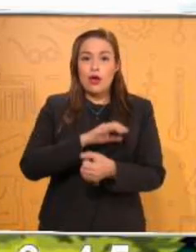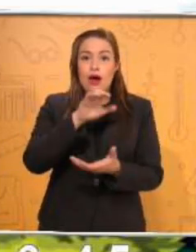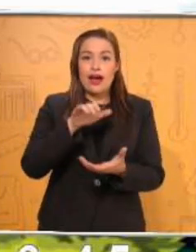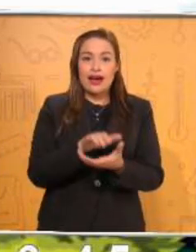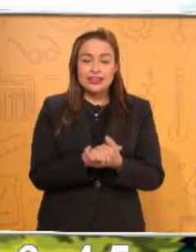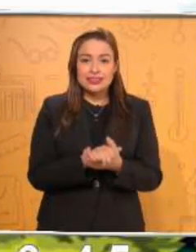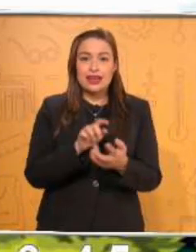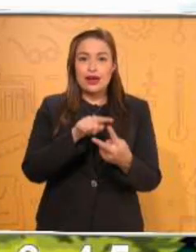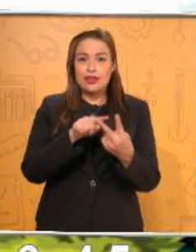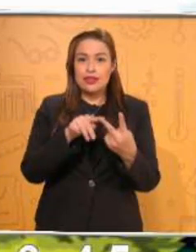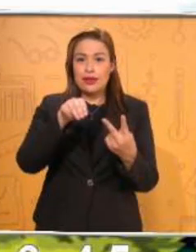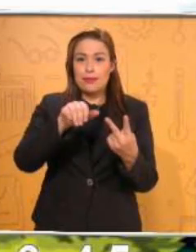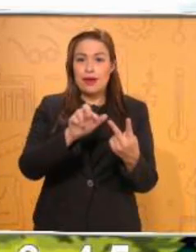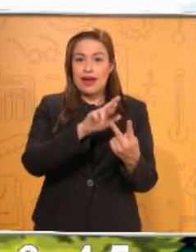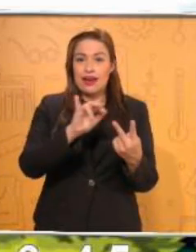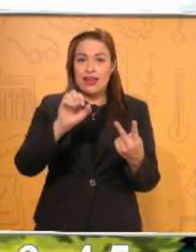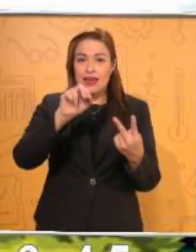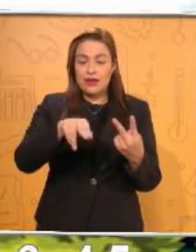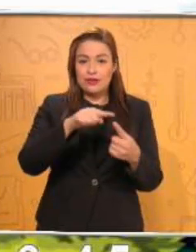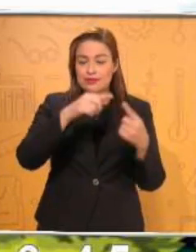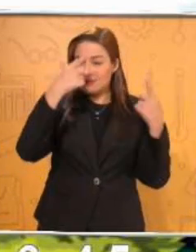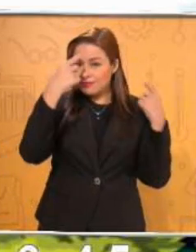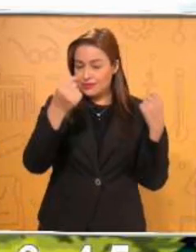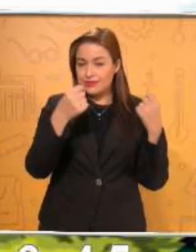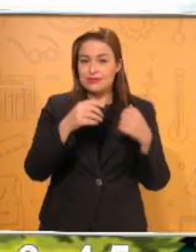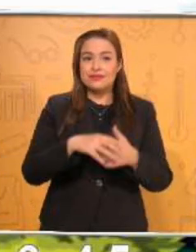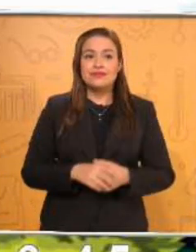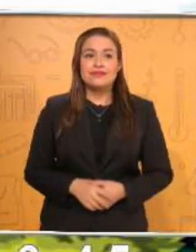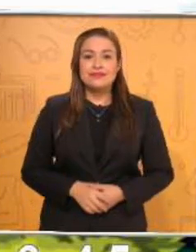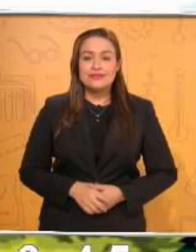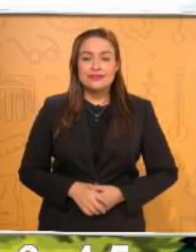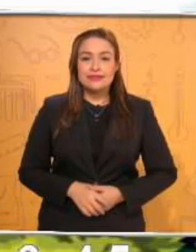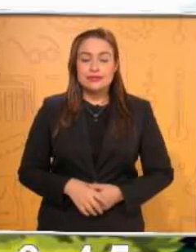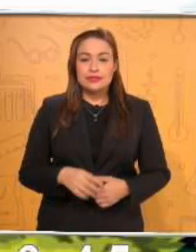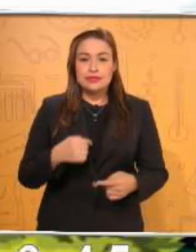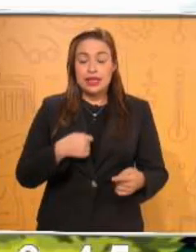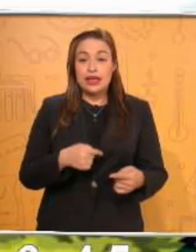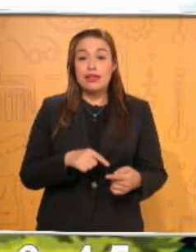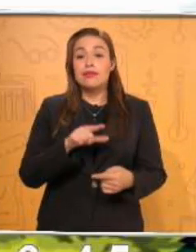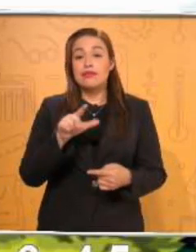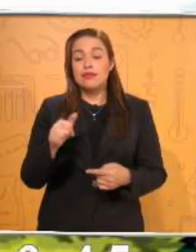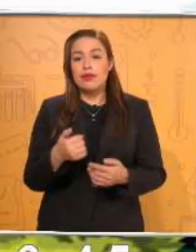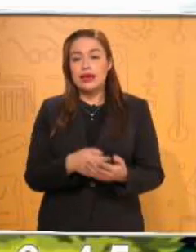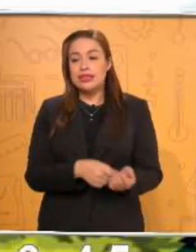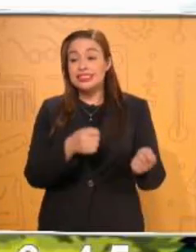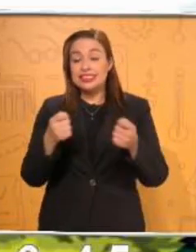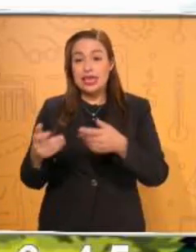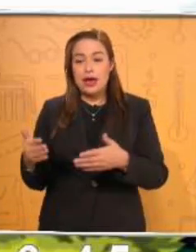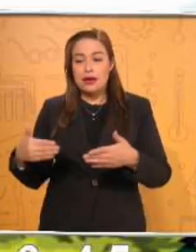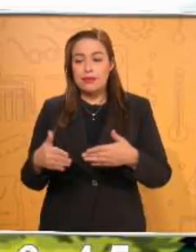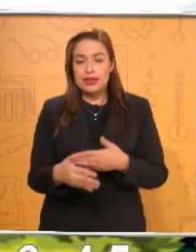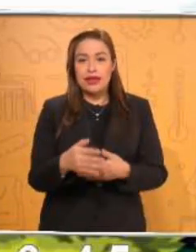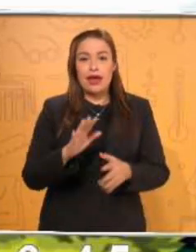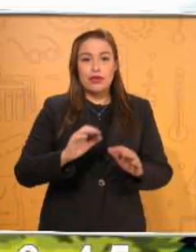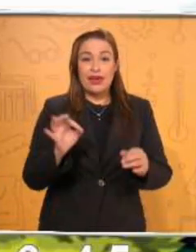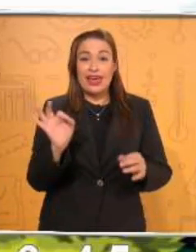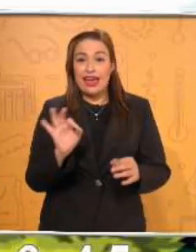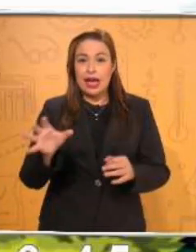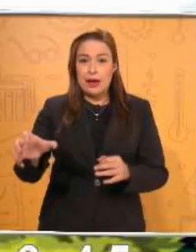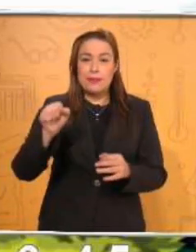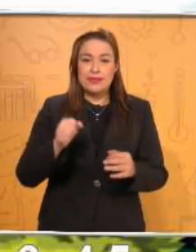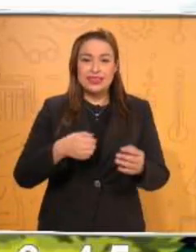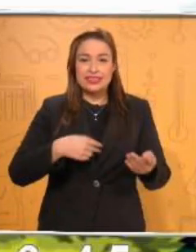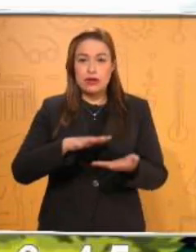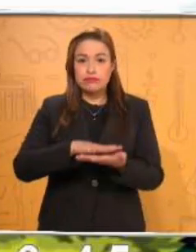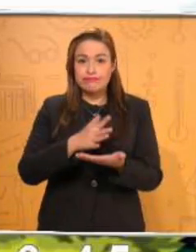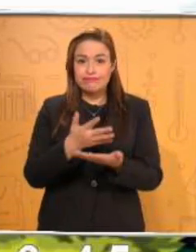and Bob were preparing the saucepan to cook the fish which John was trying to fish.